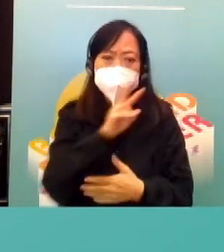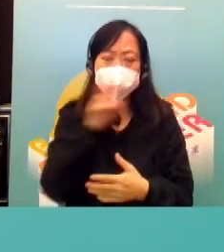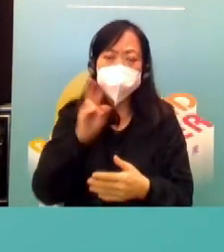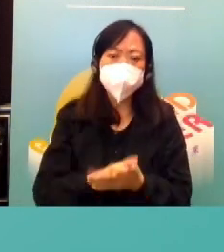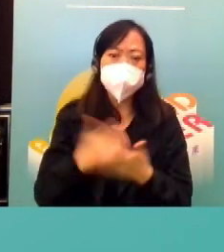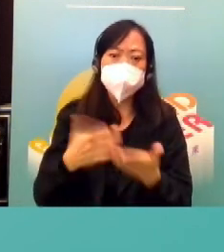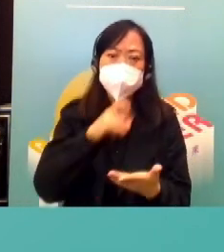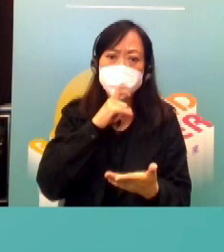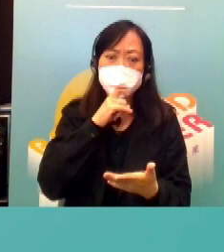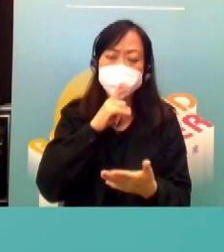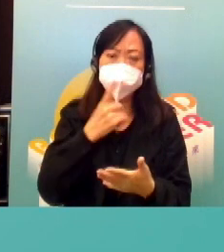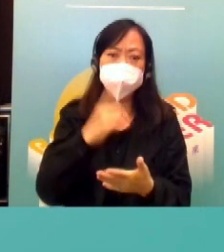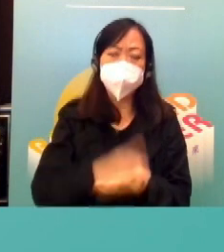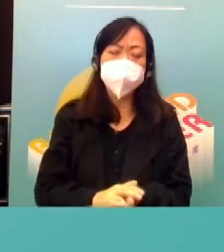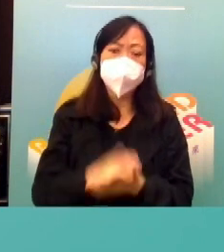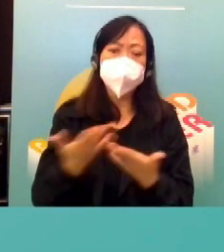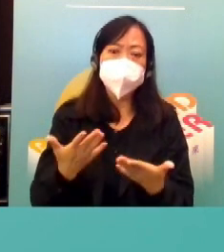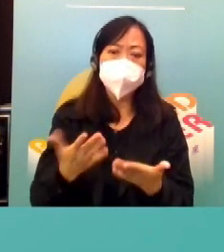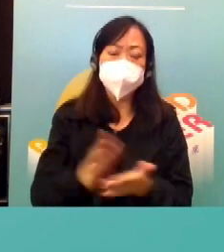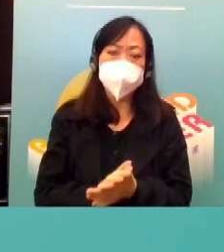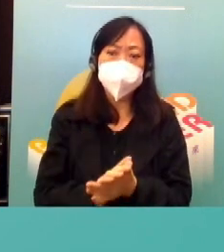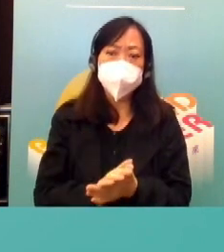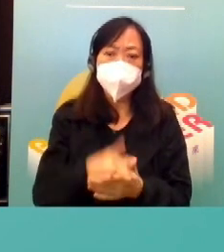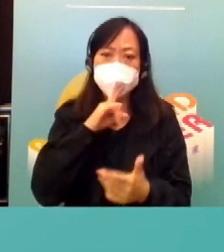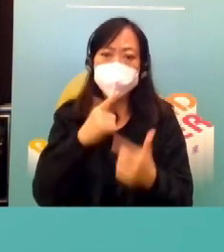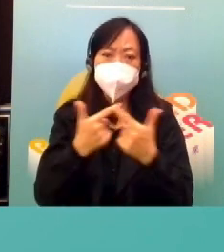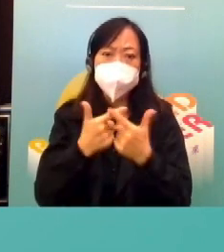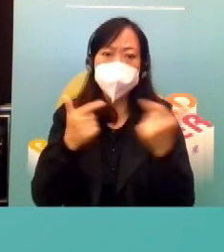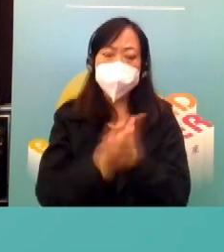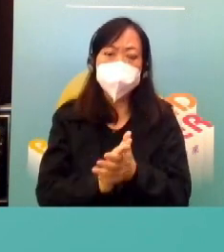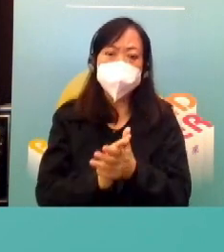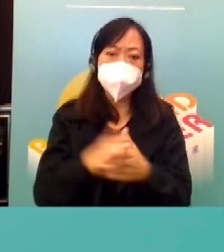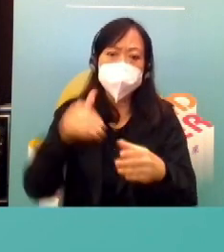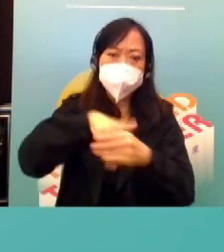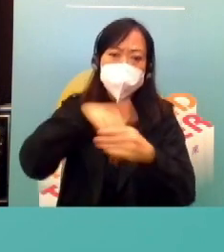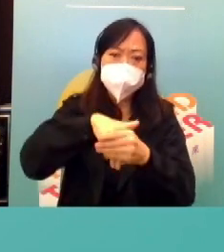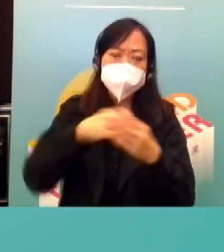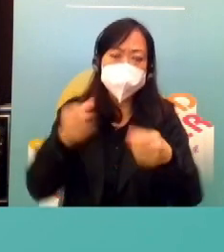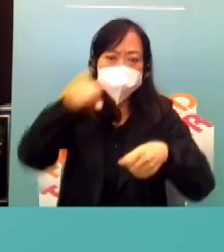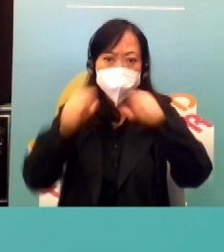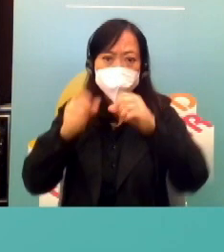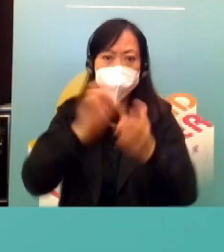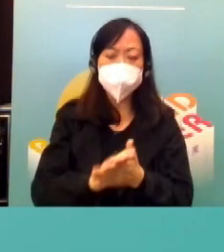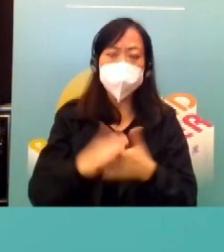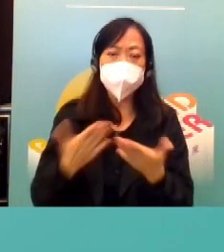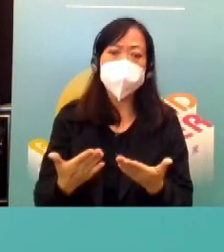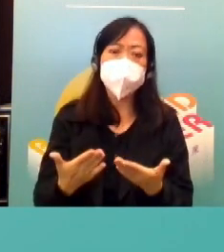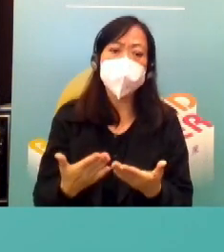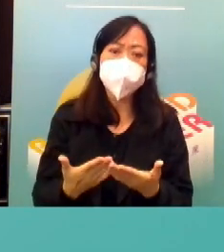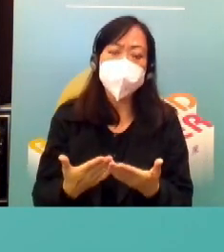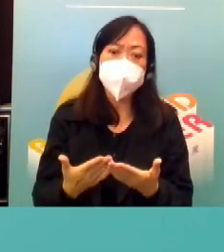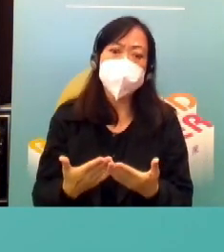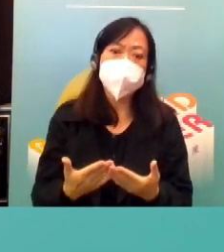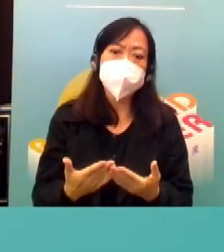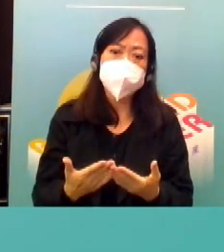some technologies, and also they get the data. Whereas the public sector said we get free access to some infrastructure needs. And so there's one example to achieve